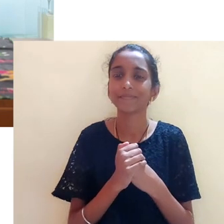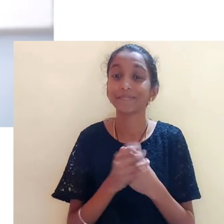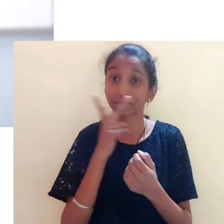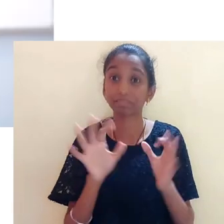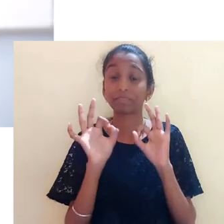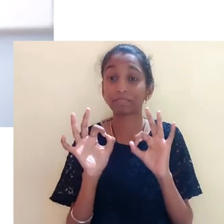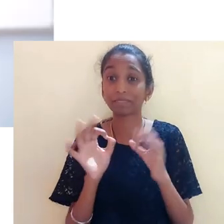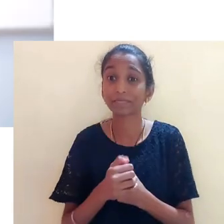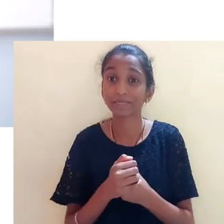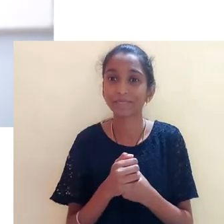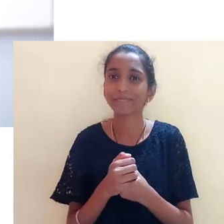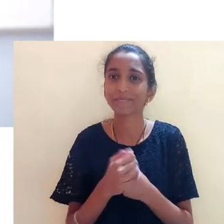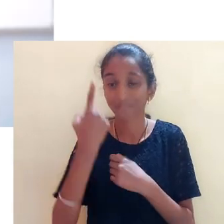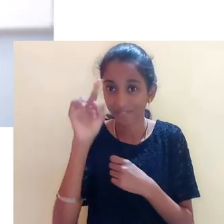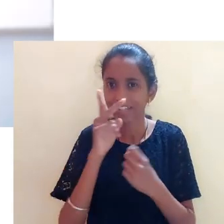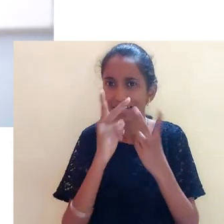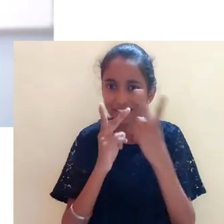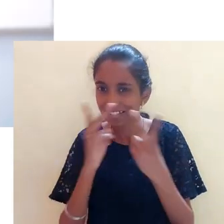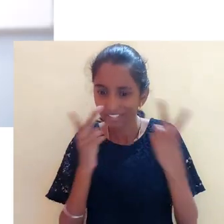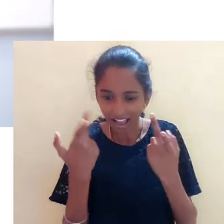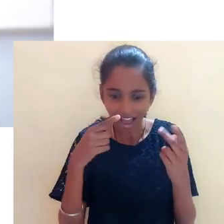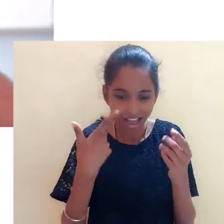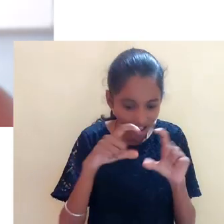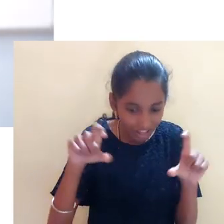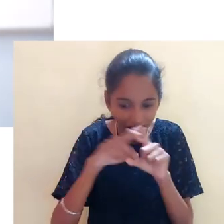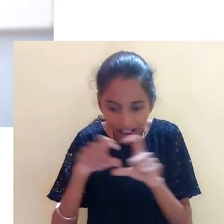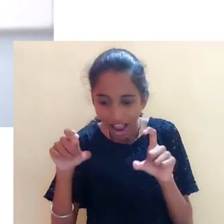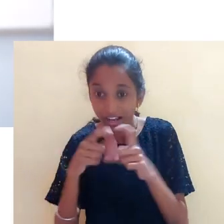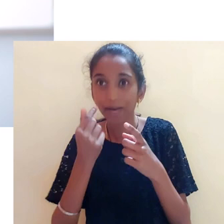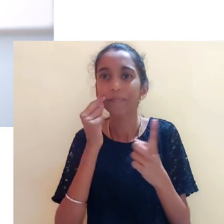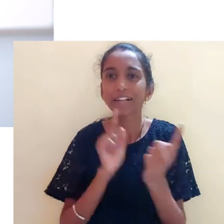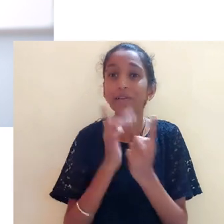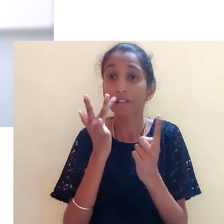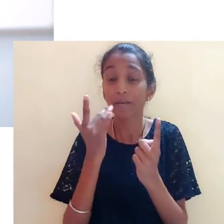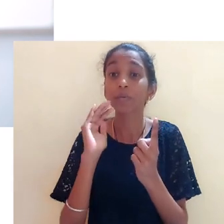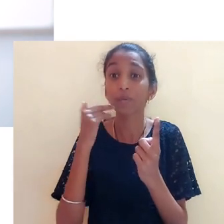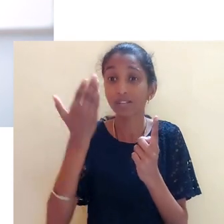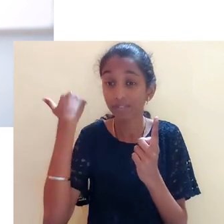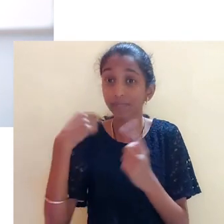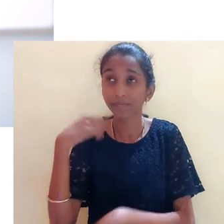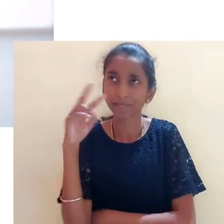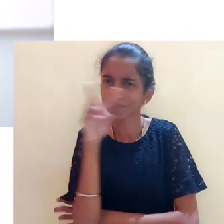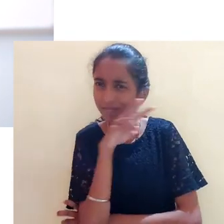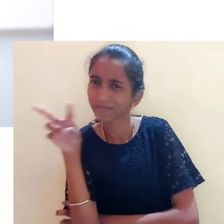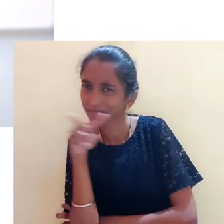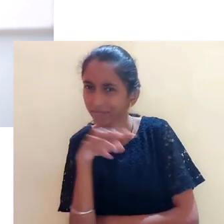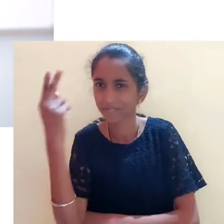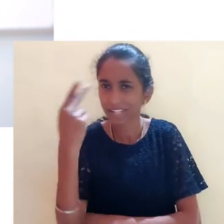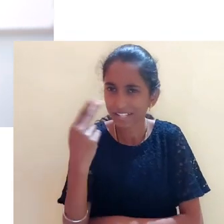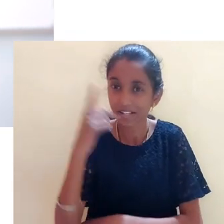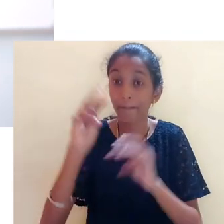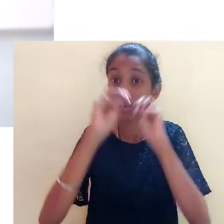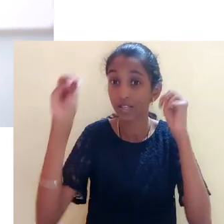well. It's nice to have seen so much detail in person, because when I was looking at all